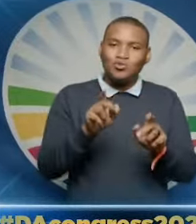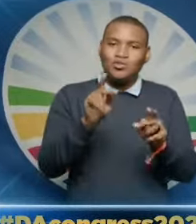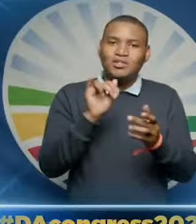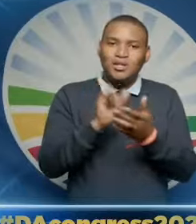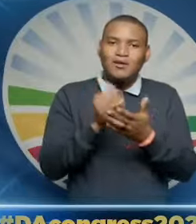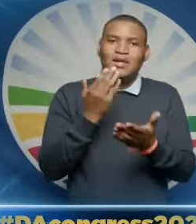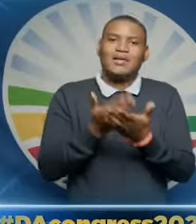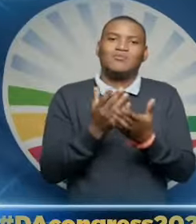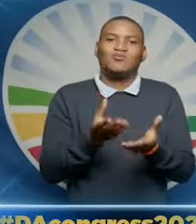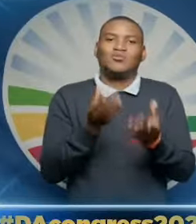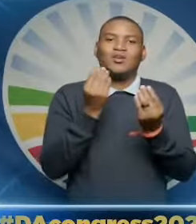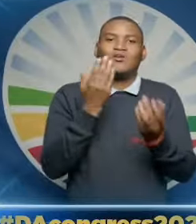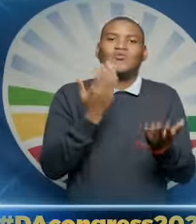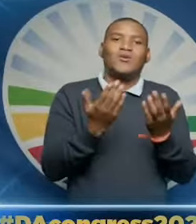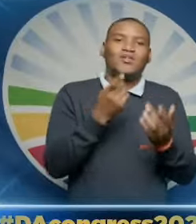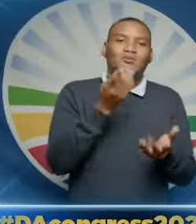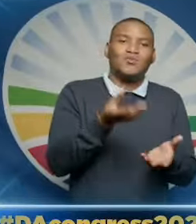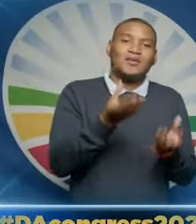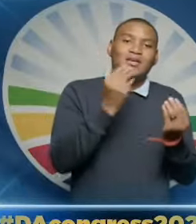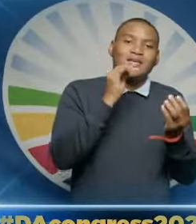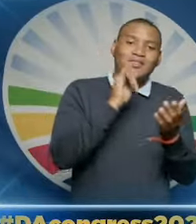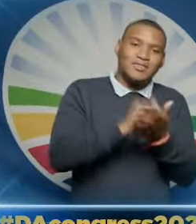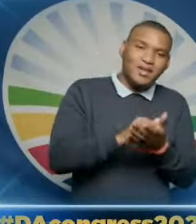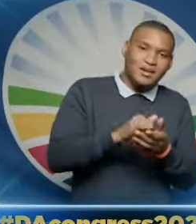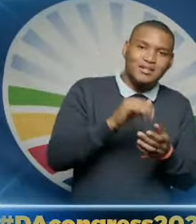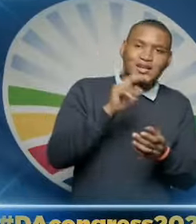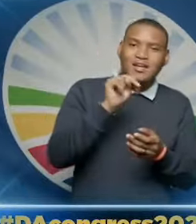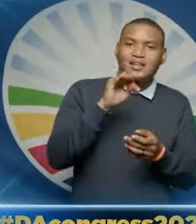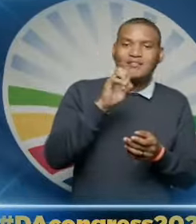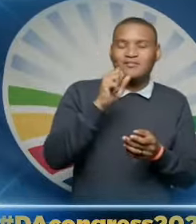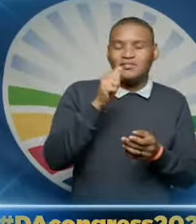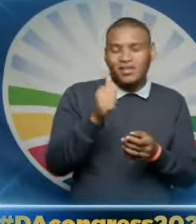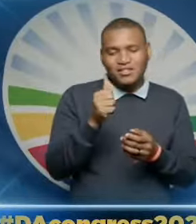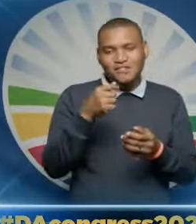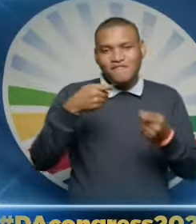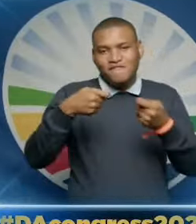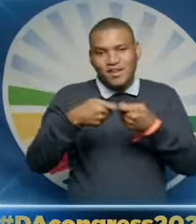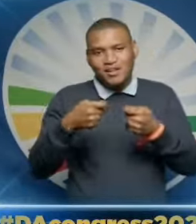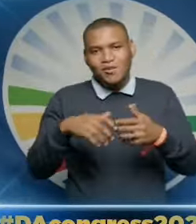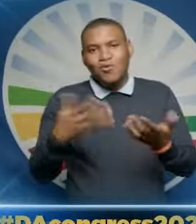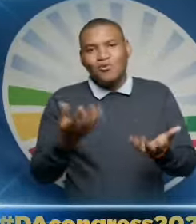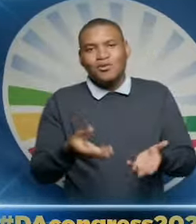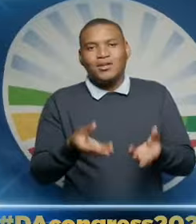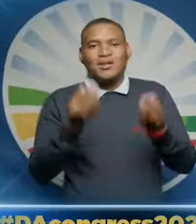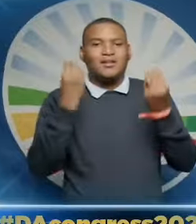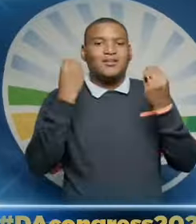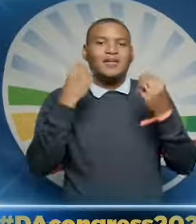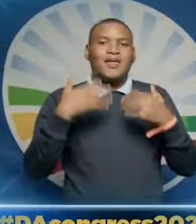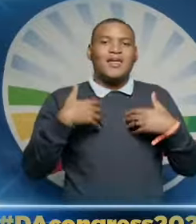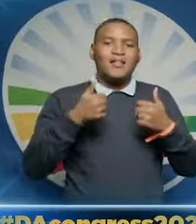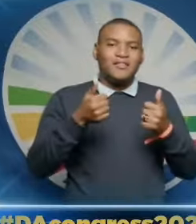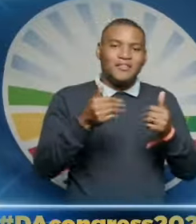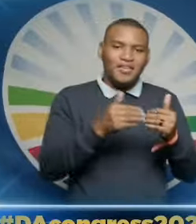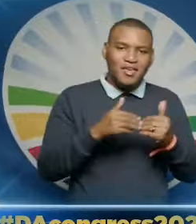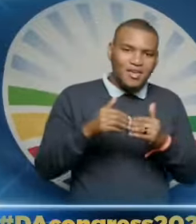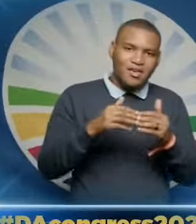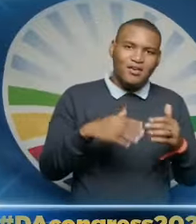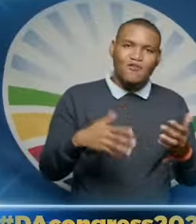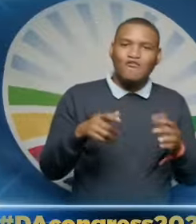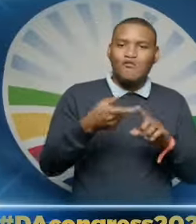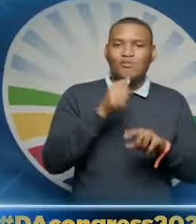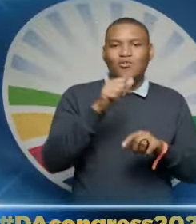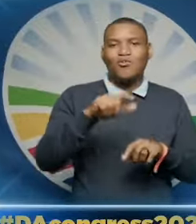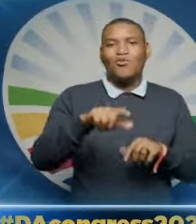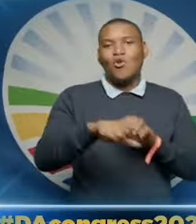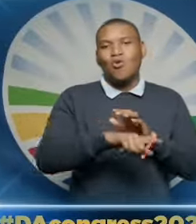able to get, whether or not you're going to get that NSFAS funding, whether or not you are going to get health care from your local